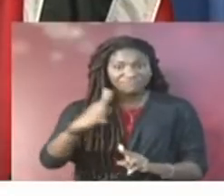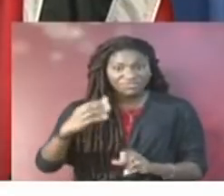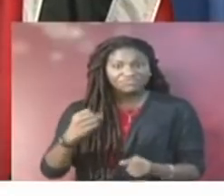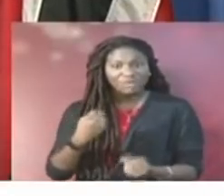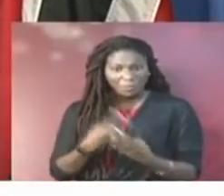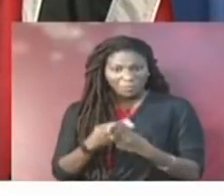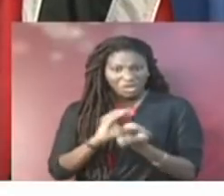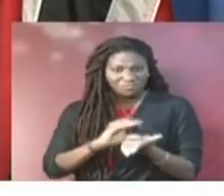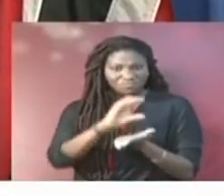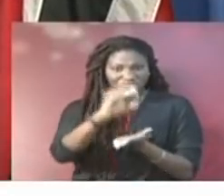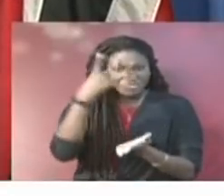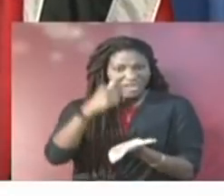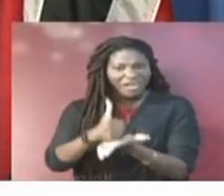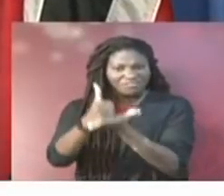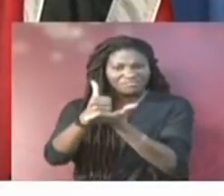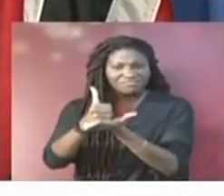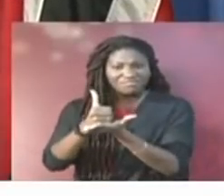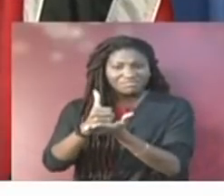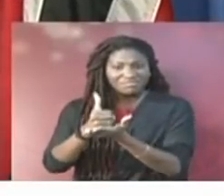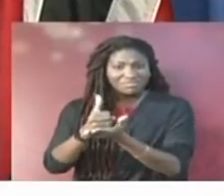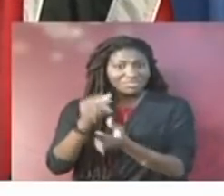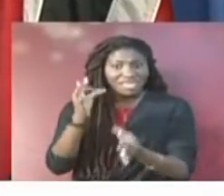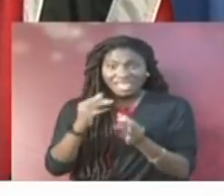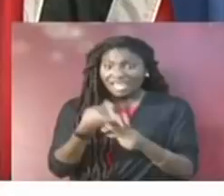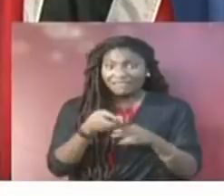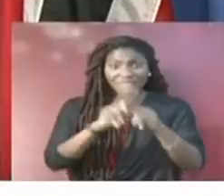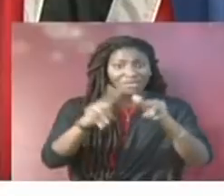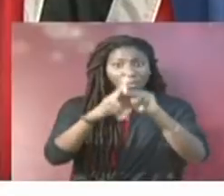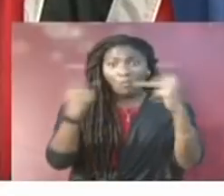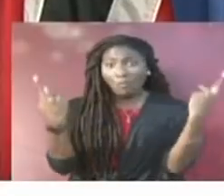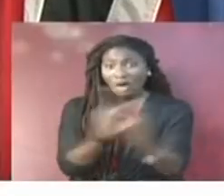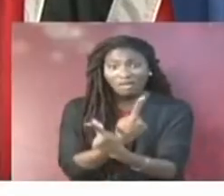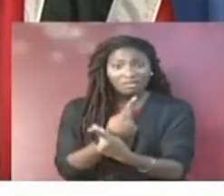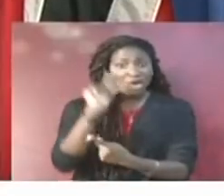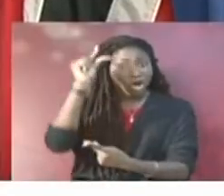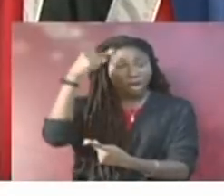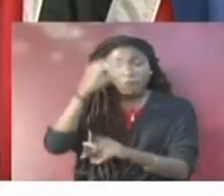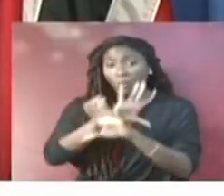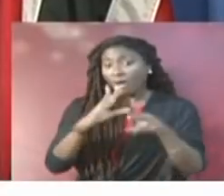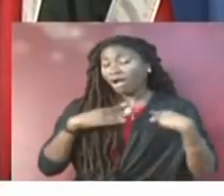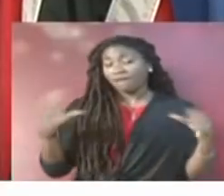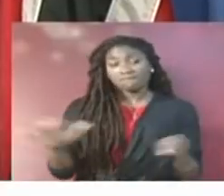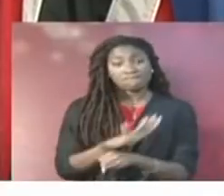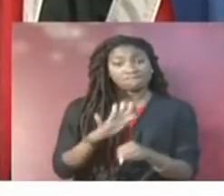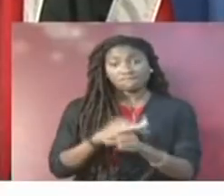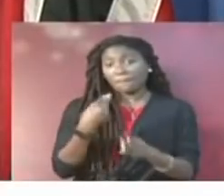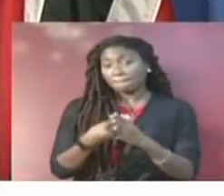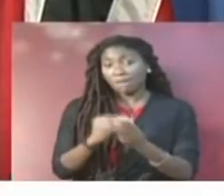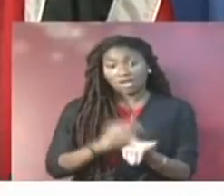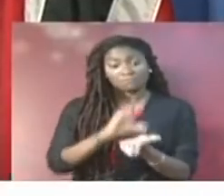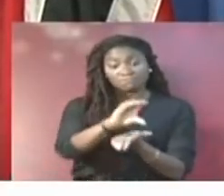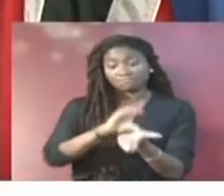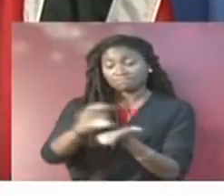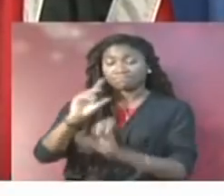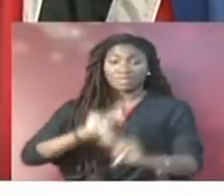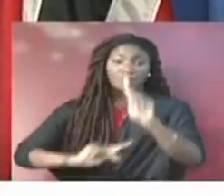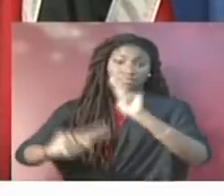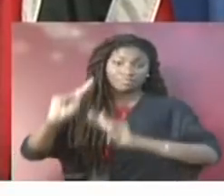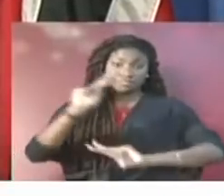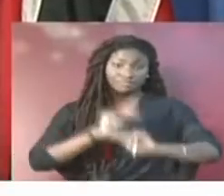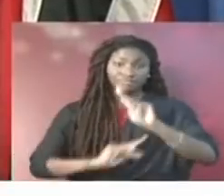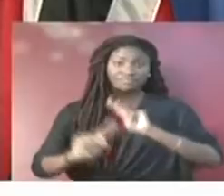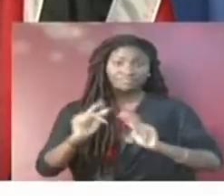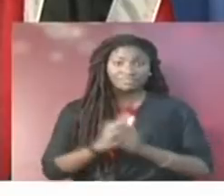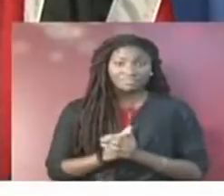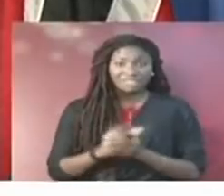Because the funds just aren't there to be as supportive as that. Of course, the way that is put across is the Prime Minister